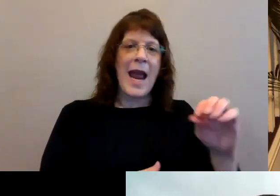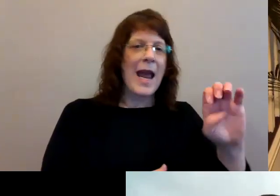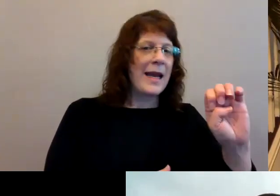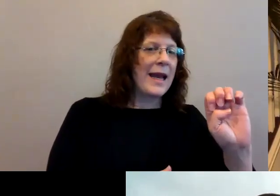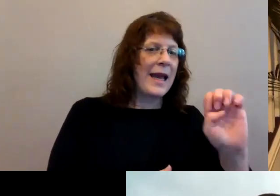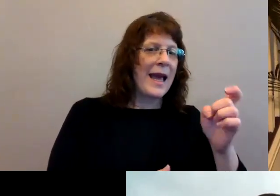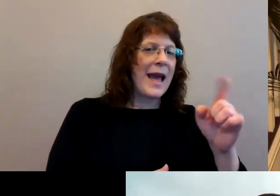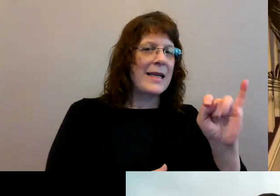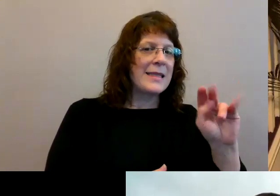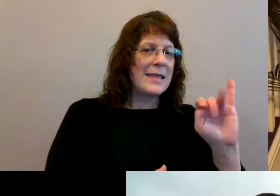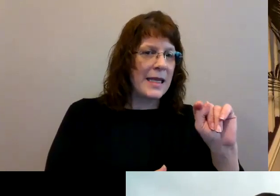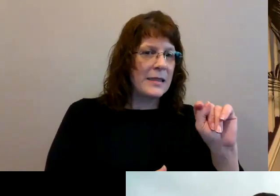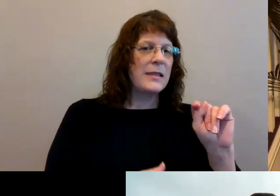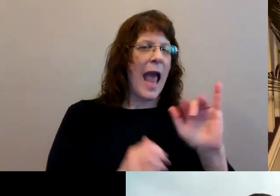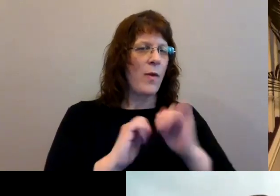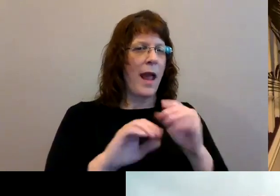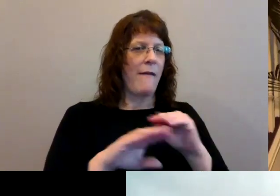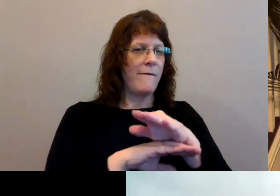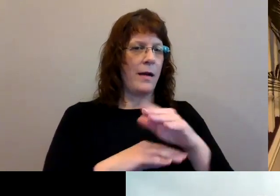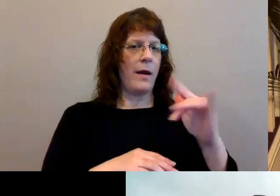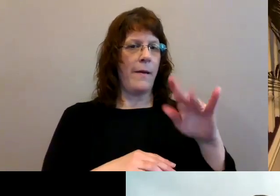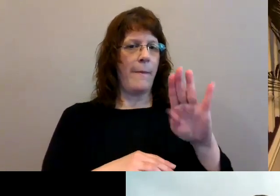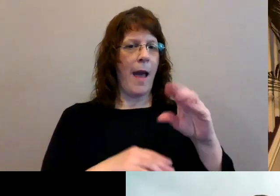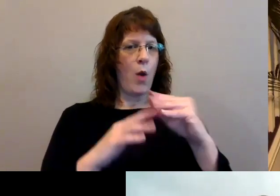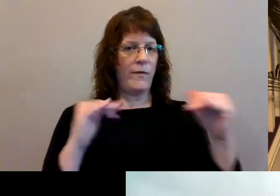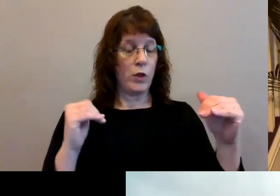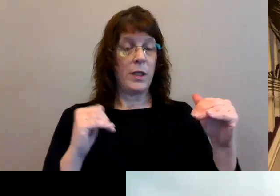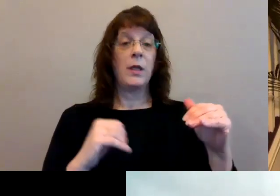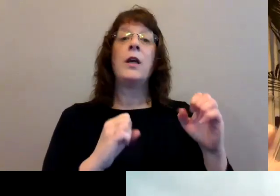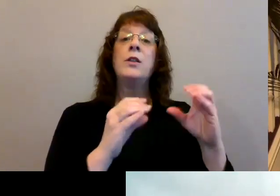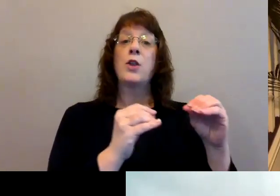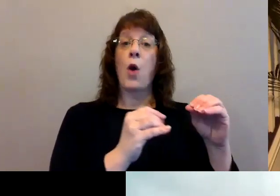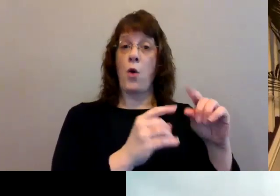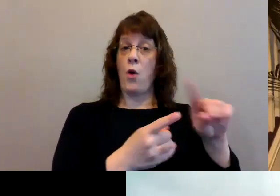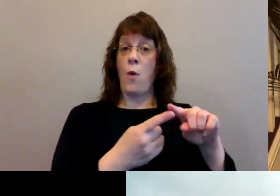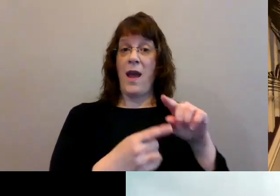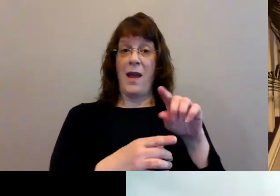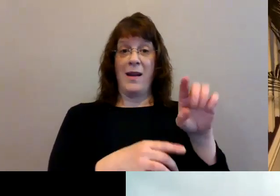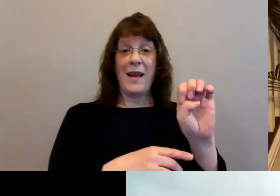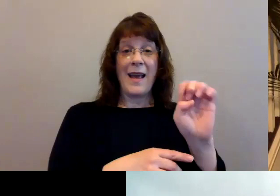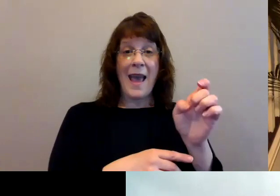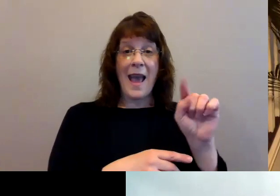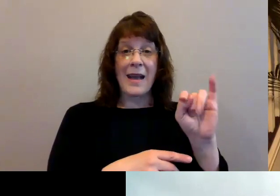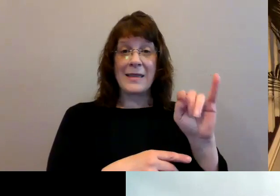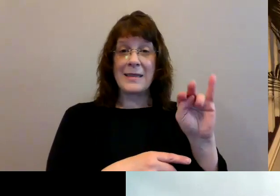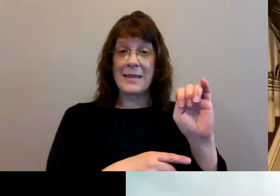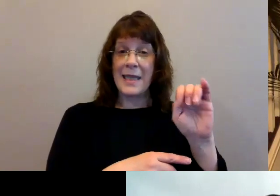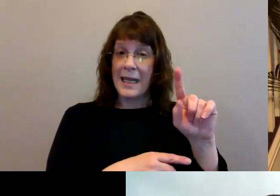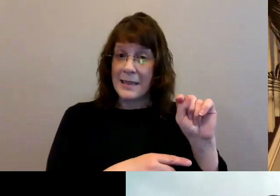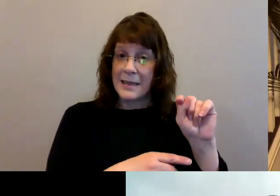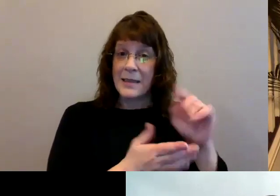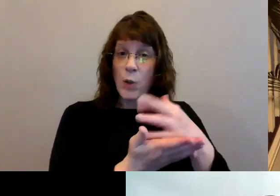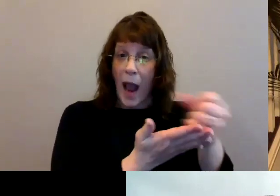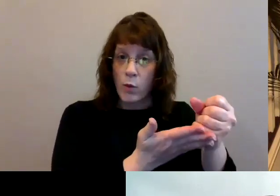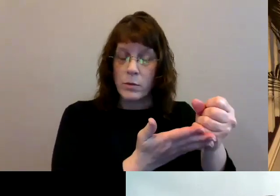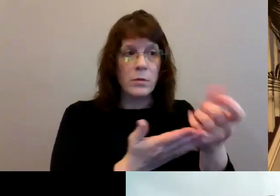Well, yeah, so when you have extinction, what you're basically losing like a